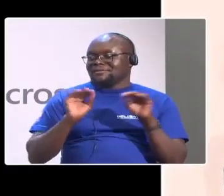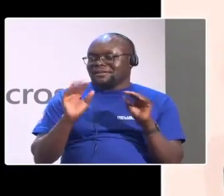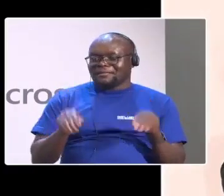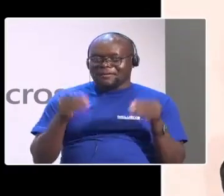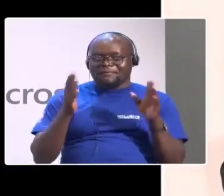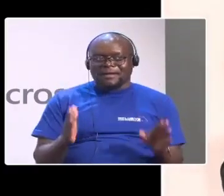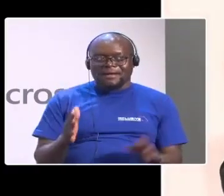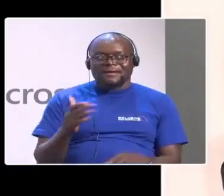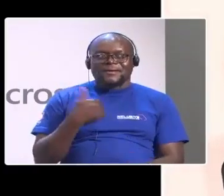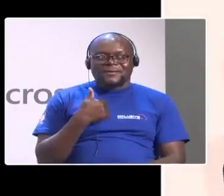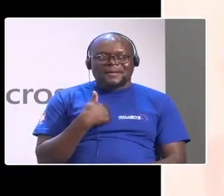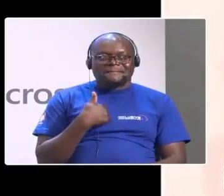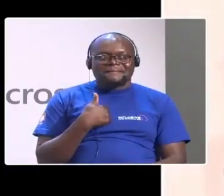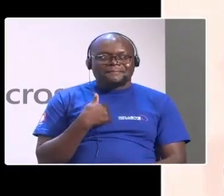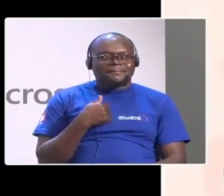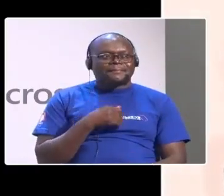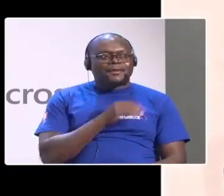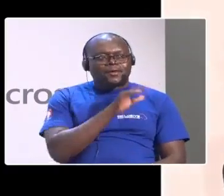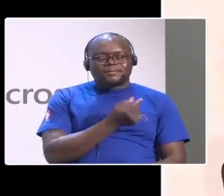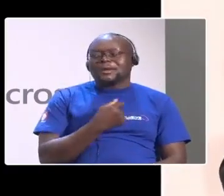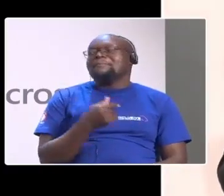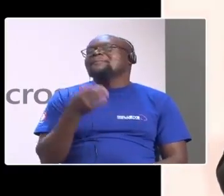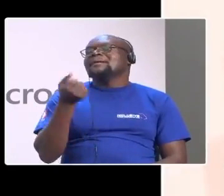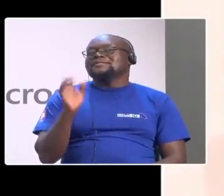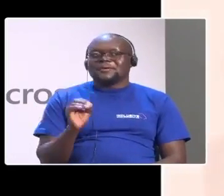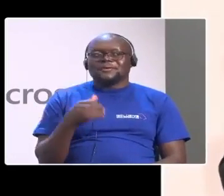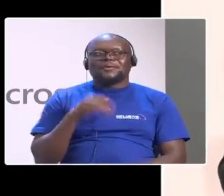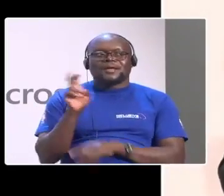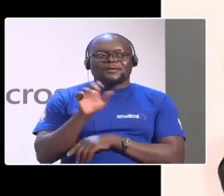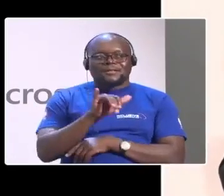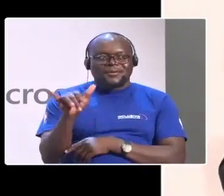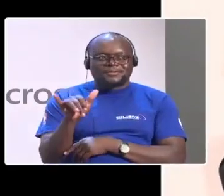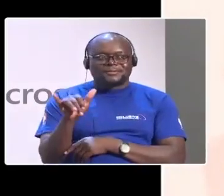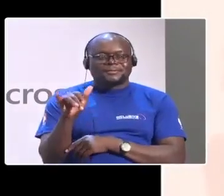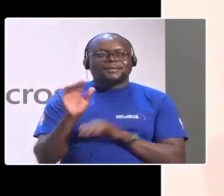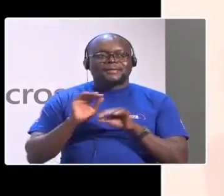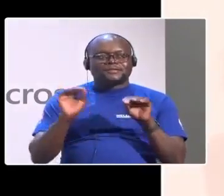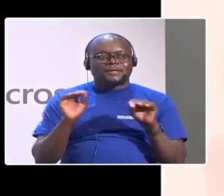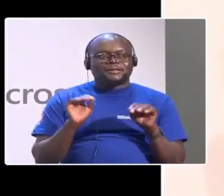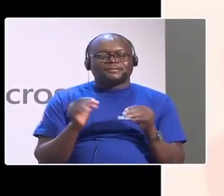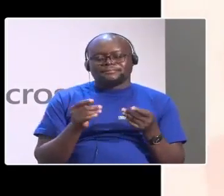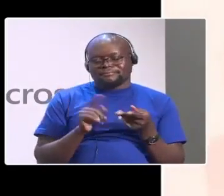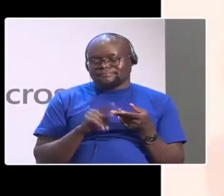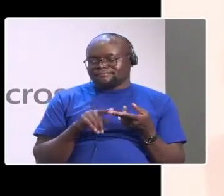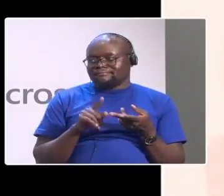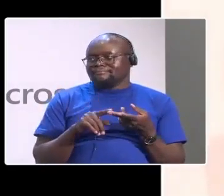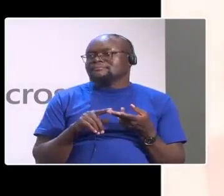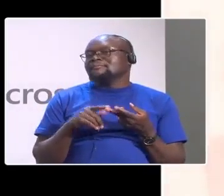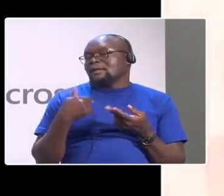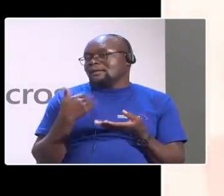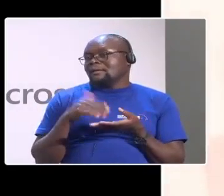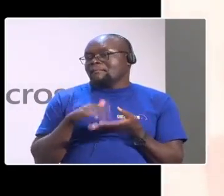provider. We have approved providers, that we can look at their training and say it matches up, it is